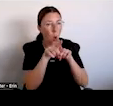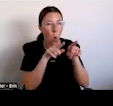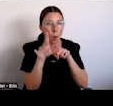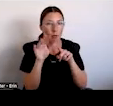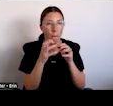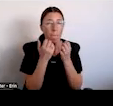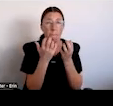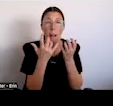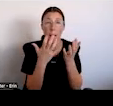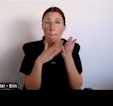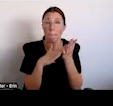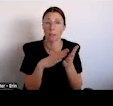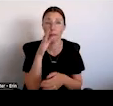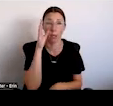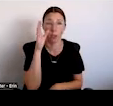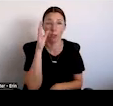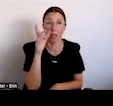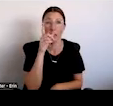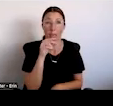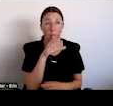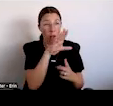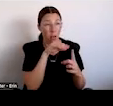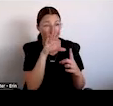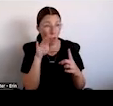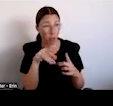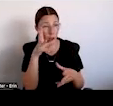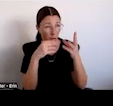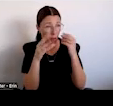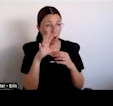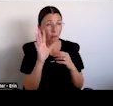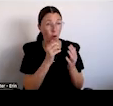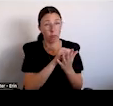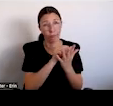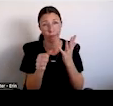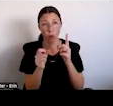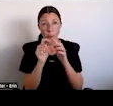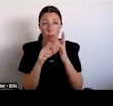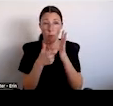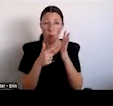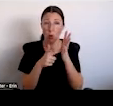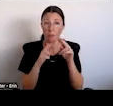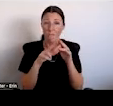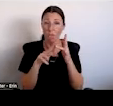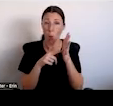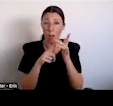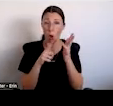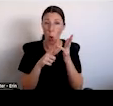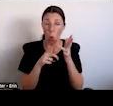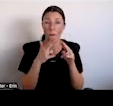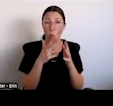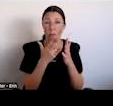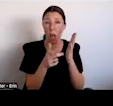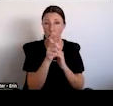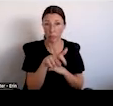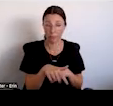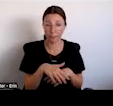from the entire portfolio of artists. That's we call it the training of AI. After AI learns it, it will